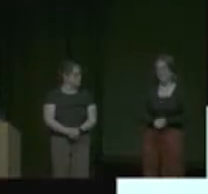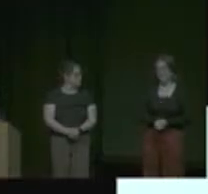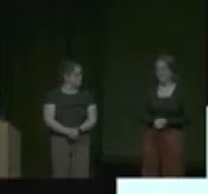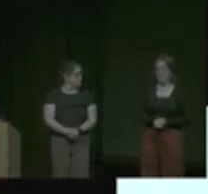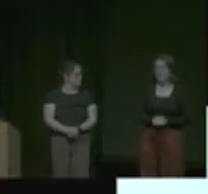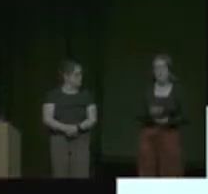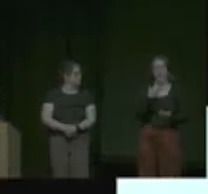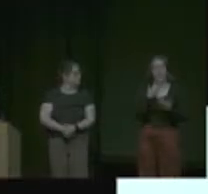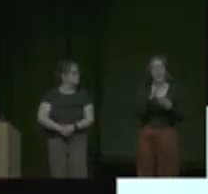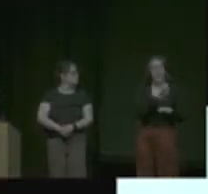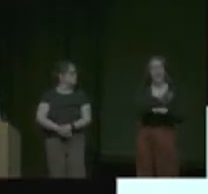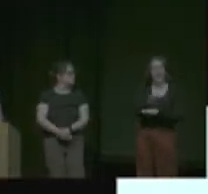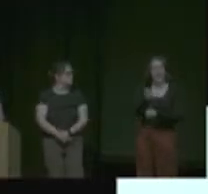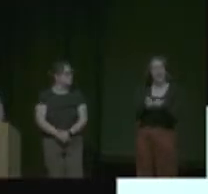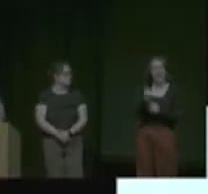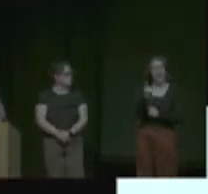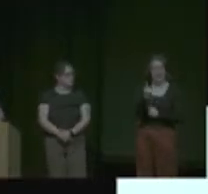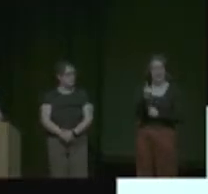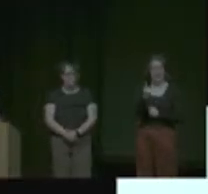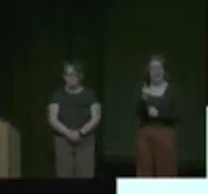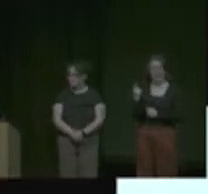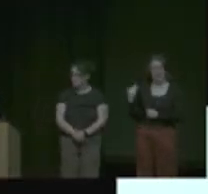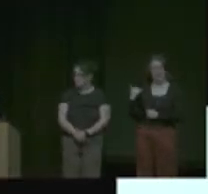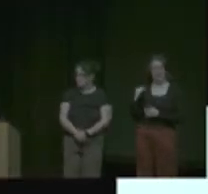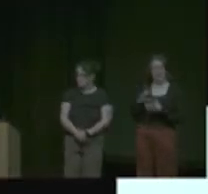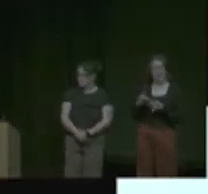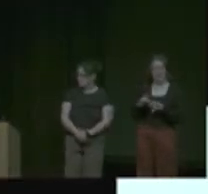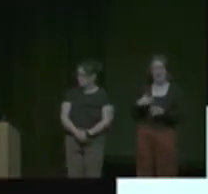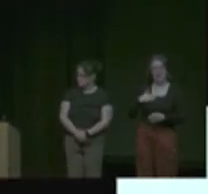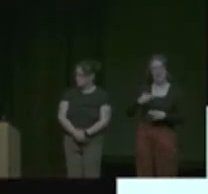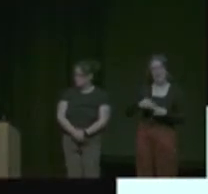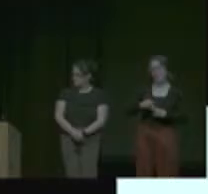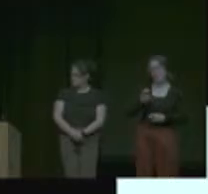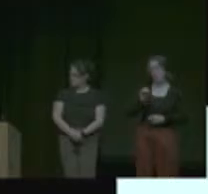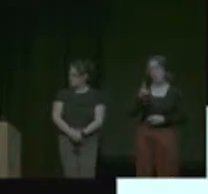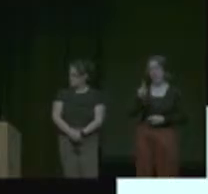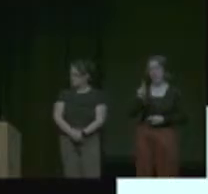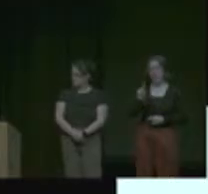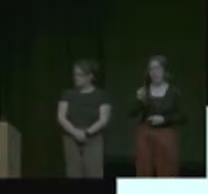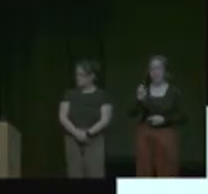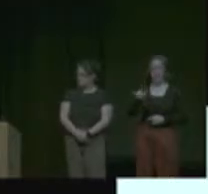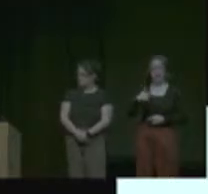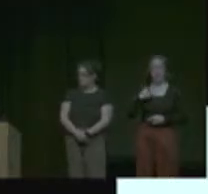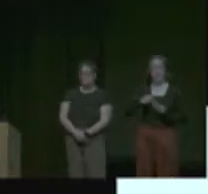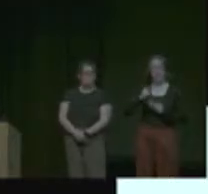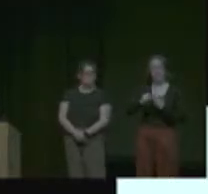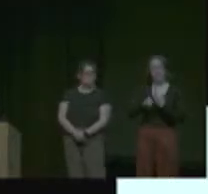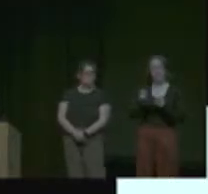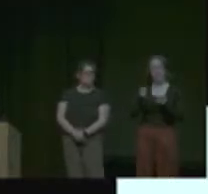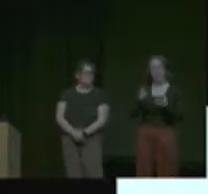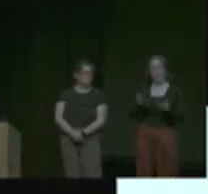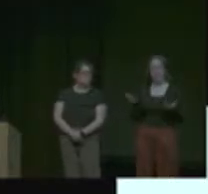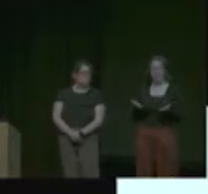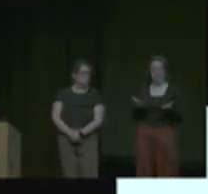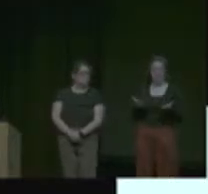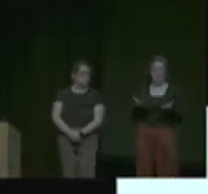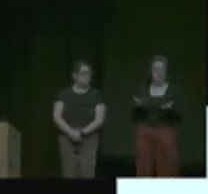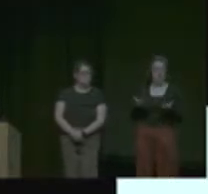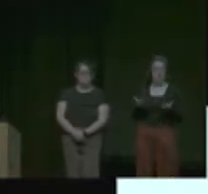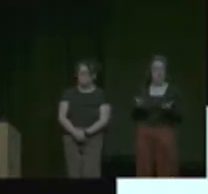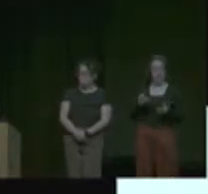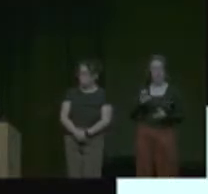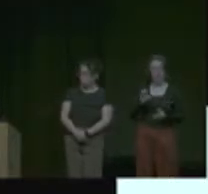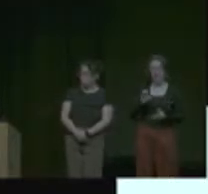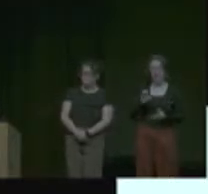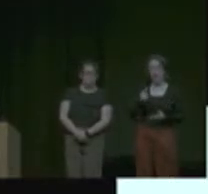Good evening, everyone. As Lisa had mentioned, my name is Courtney Winter. I am one of the project managers leading the